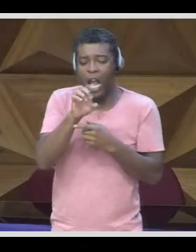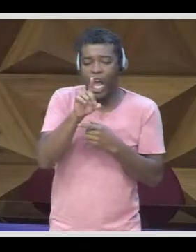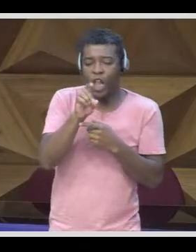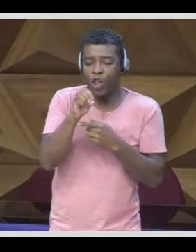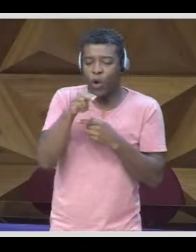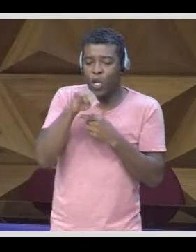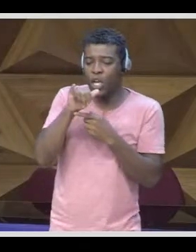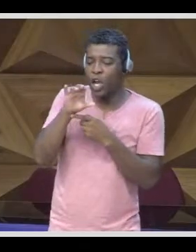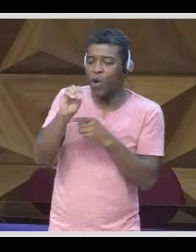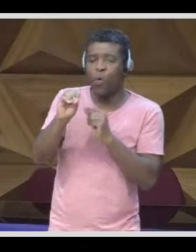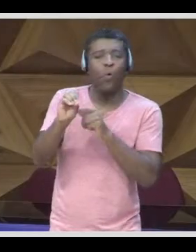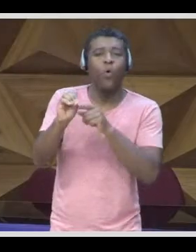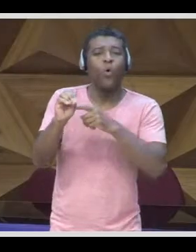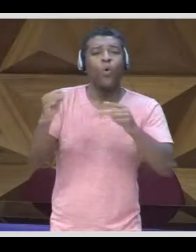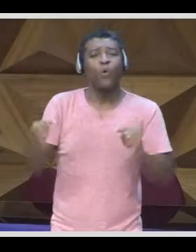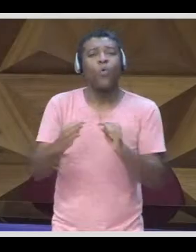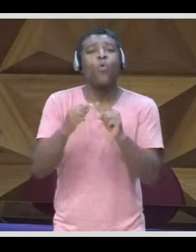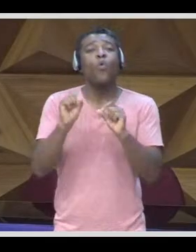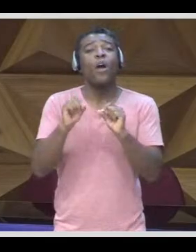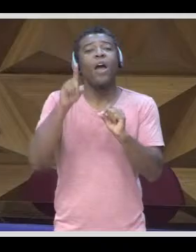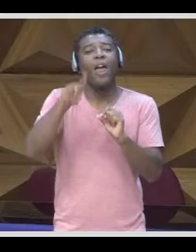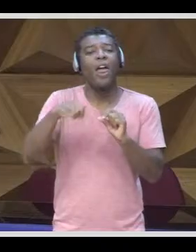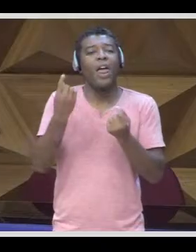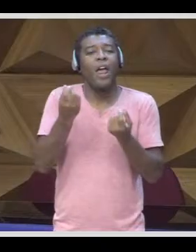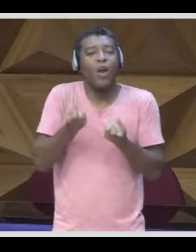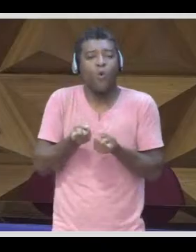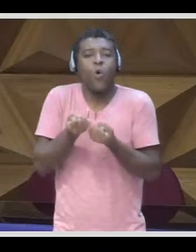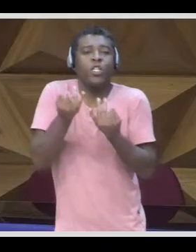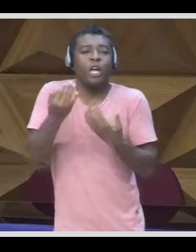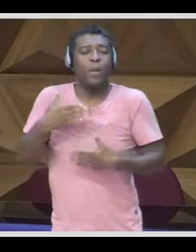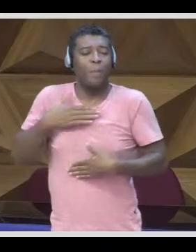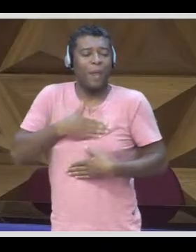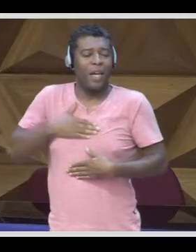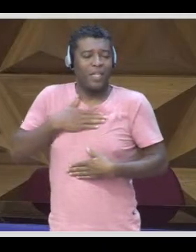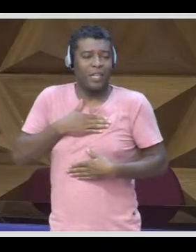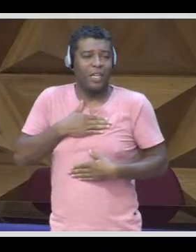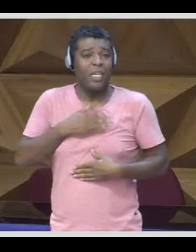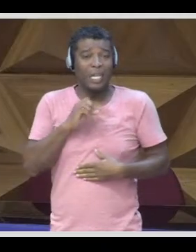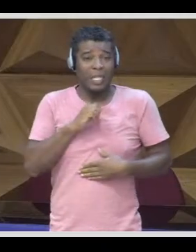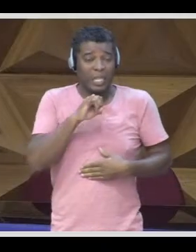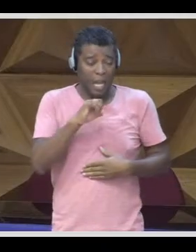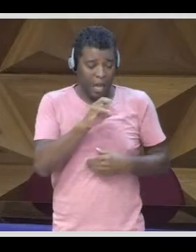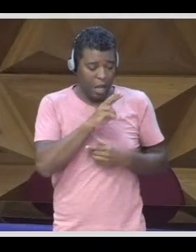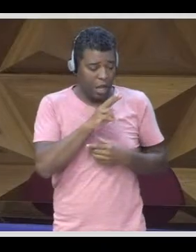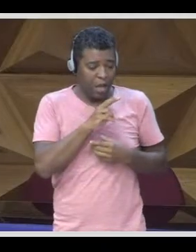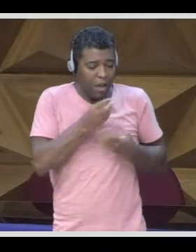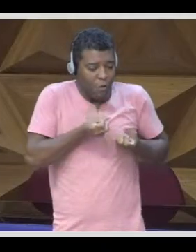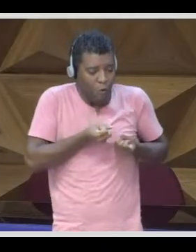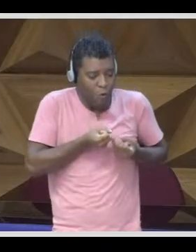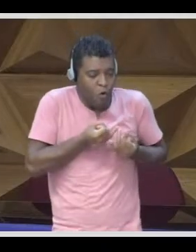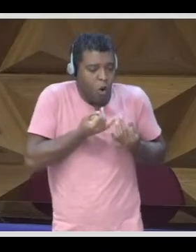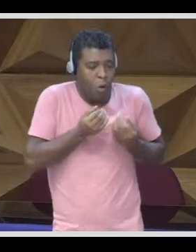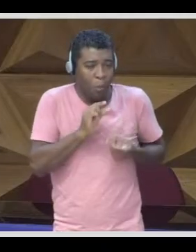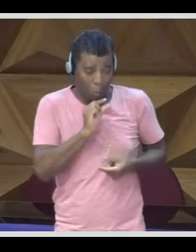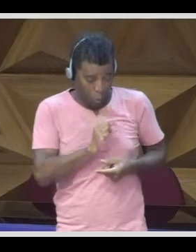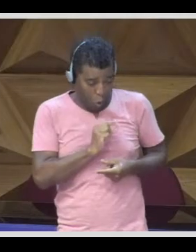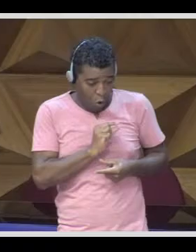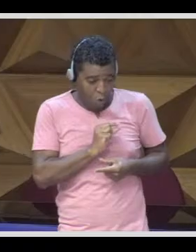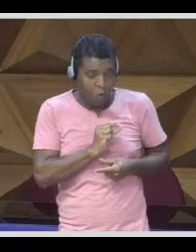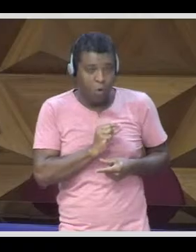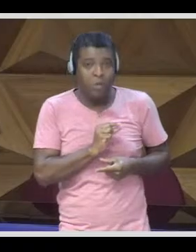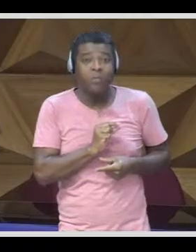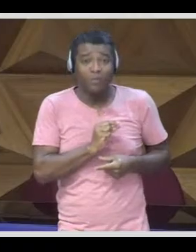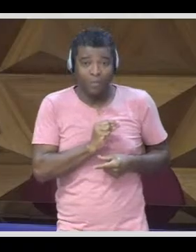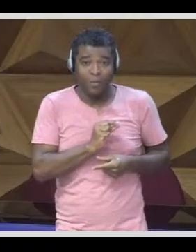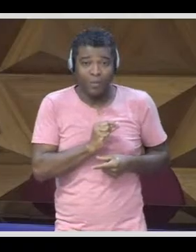stimulus, you're just bored. You're not going to trigger your curiosity. If I offer you too much stimulus, it's too heavy, it's too far